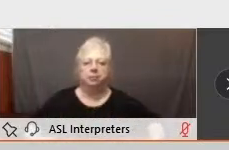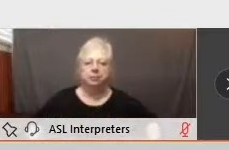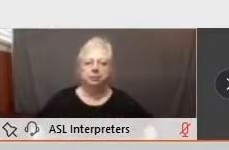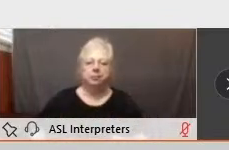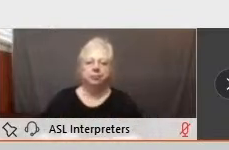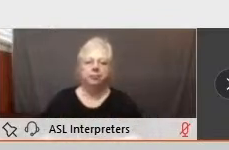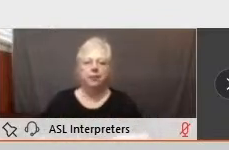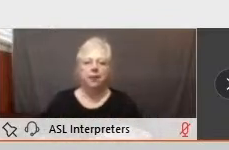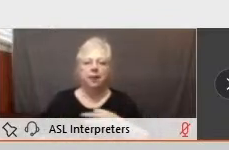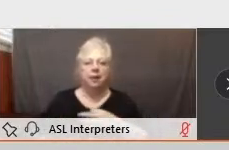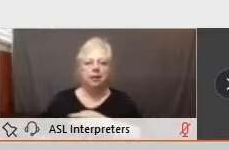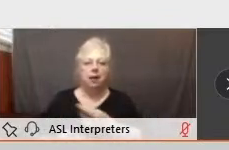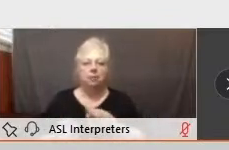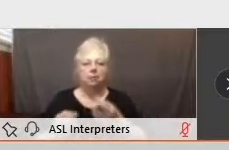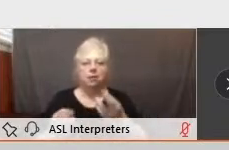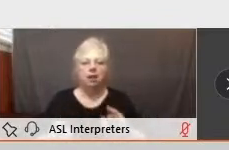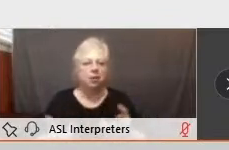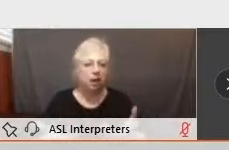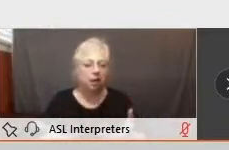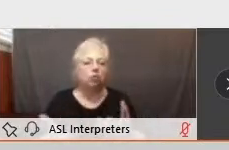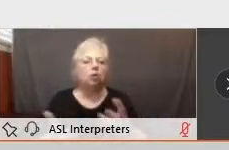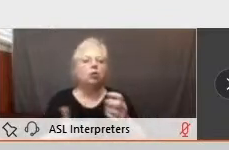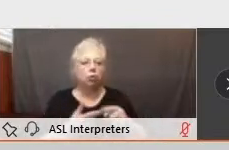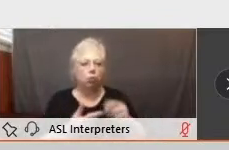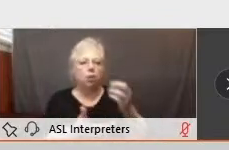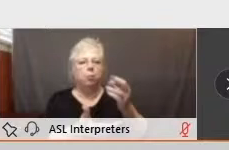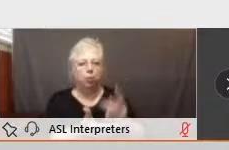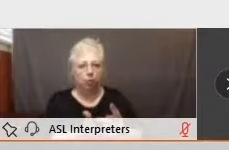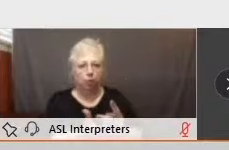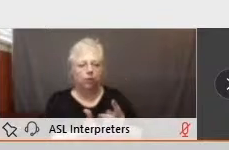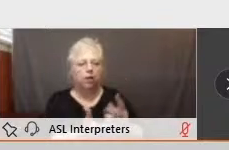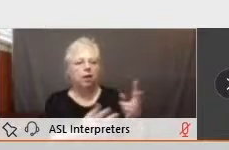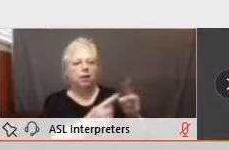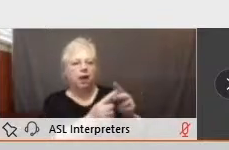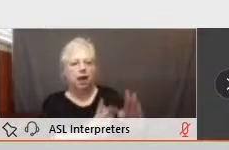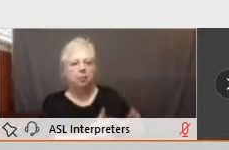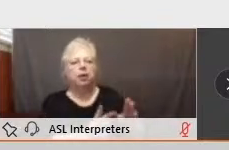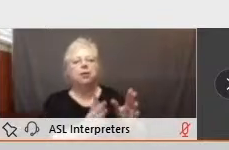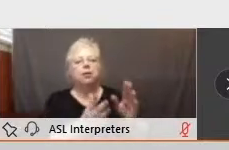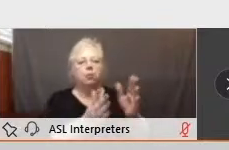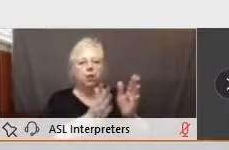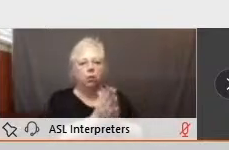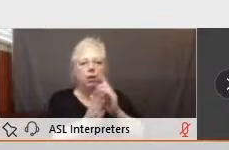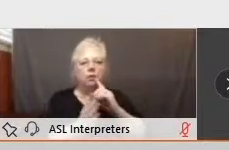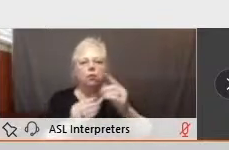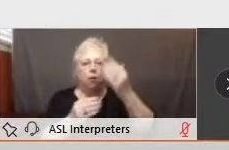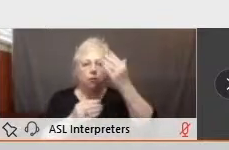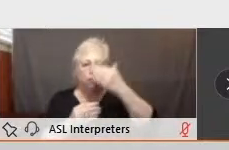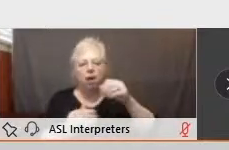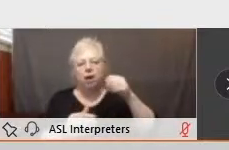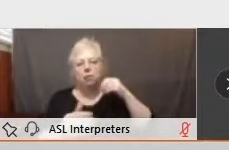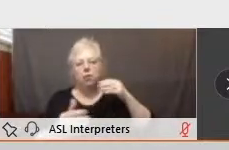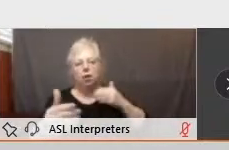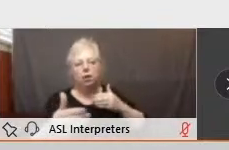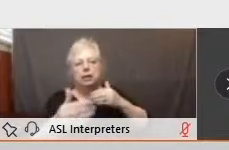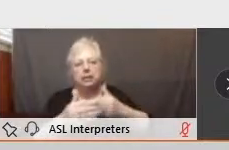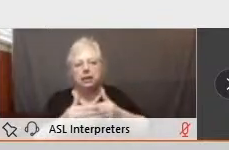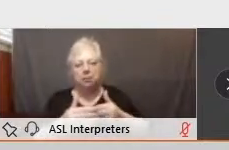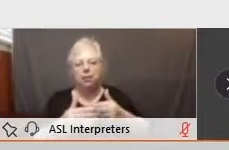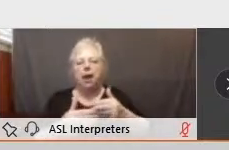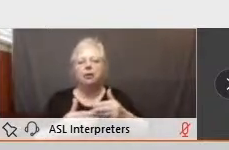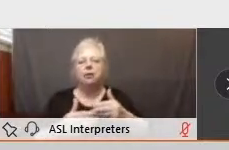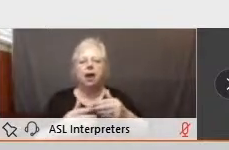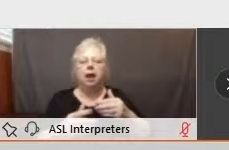Staff recommendation is for approval of the requested front and rear setbacks per the submitted plan dated April